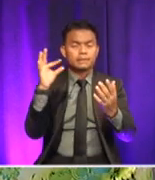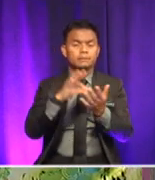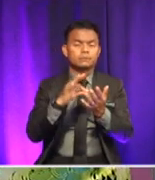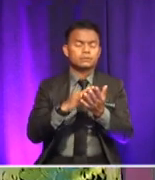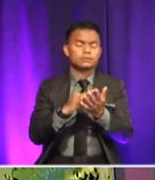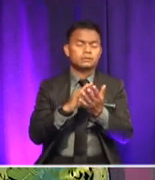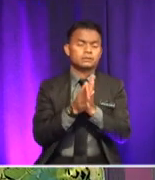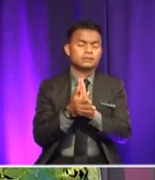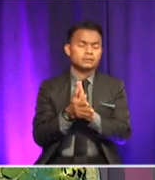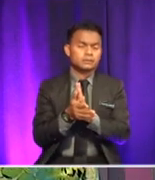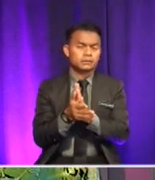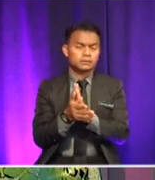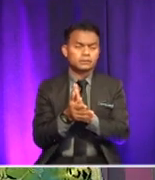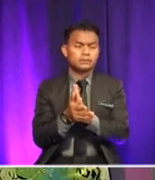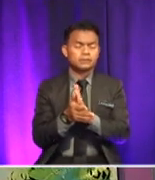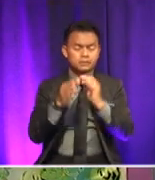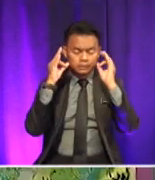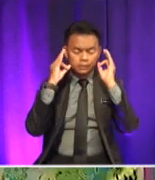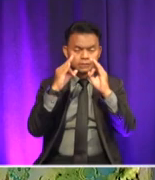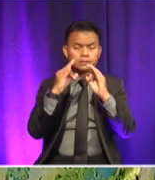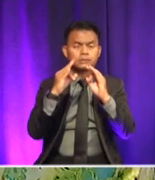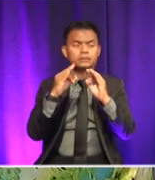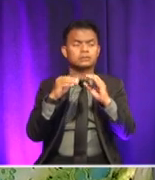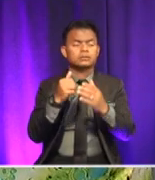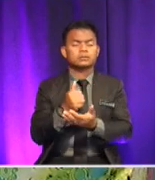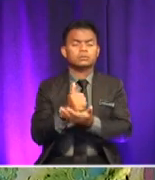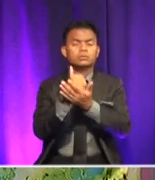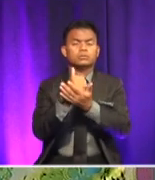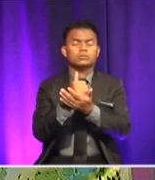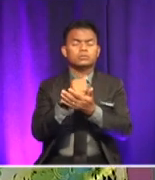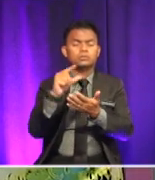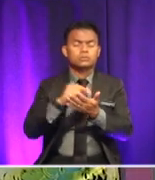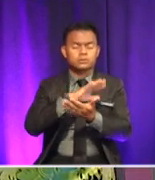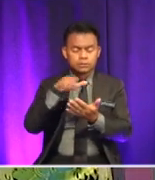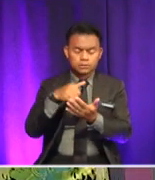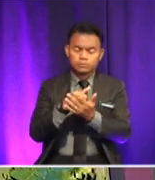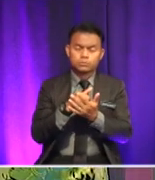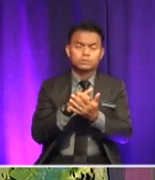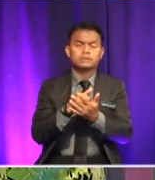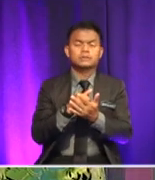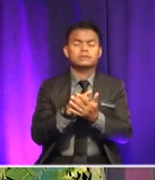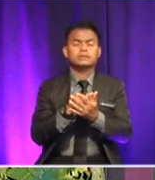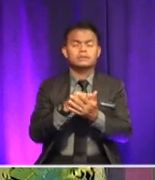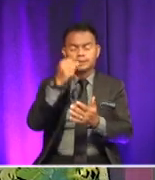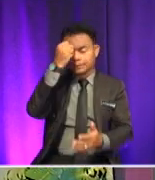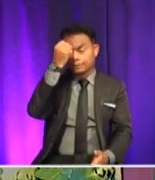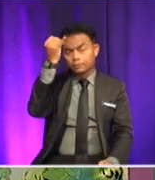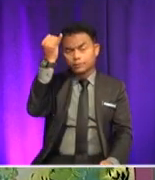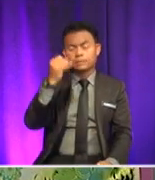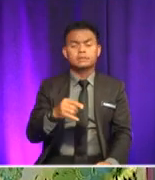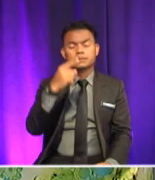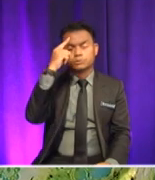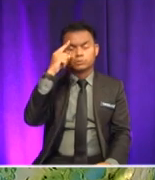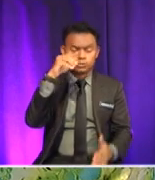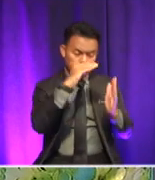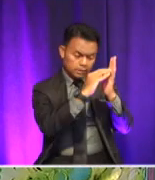synopsis, plot, theme, characteristic, setting, use all those information to analyze the situation of the passage. And